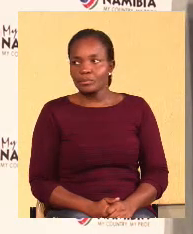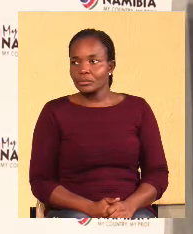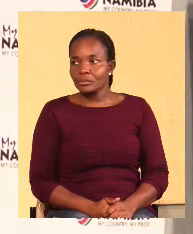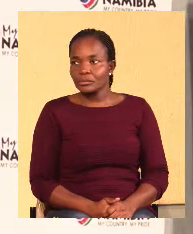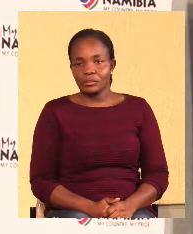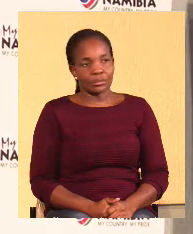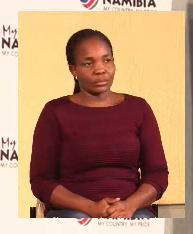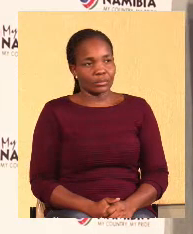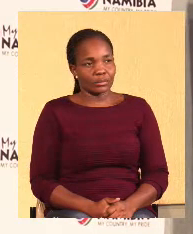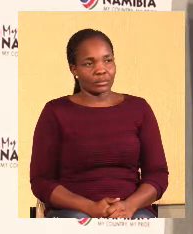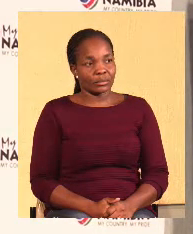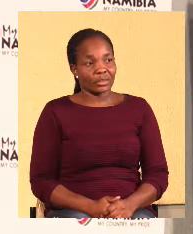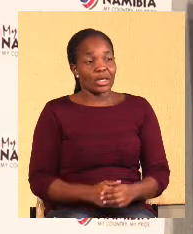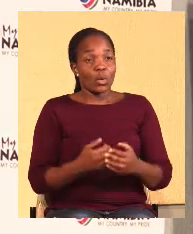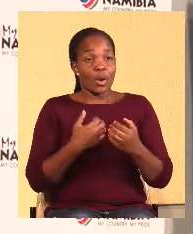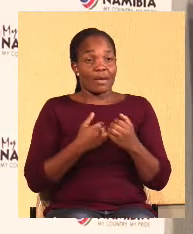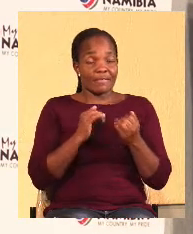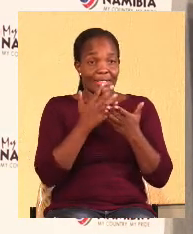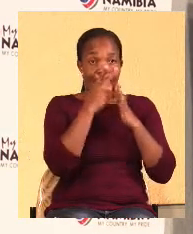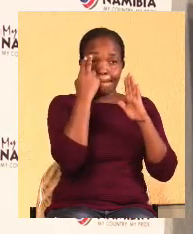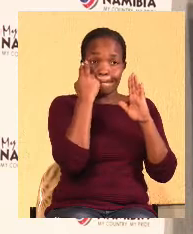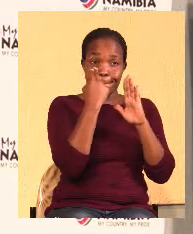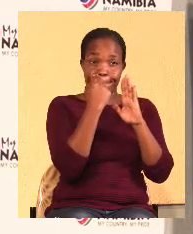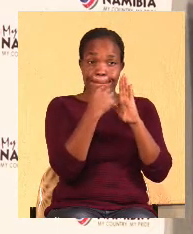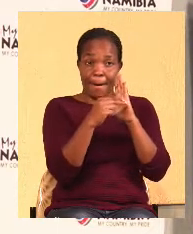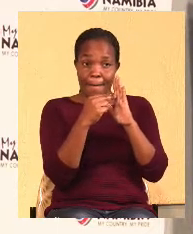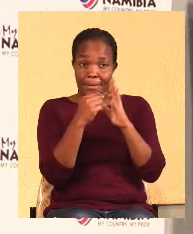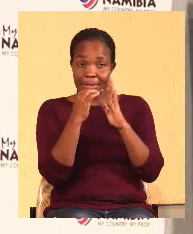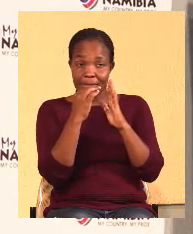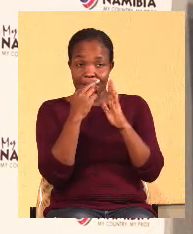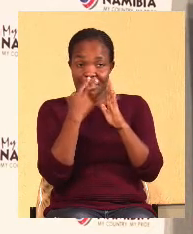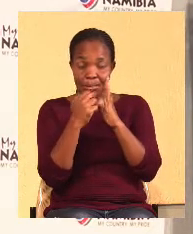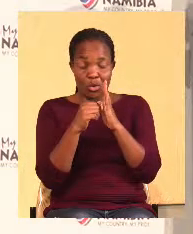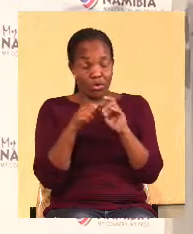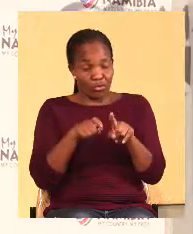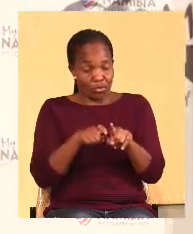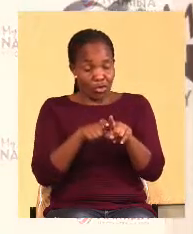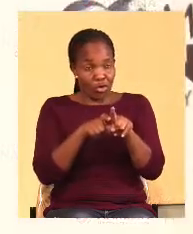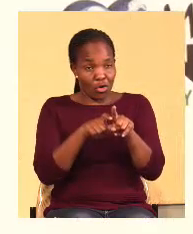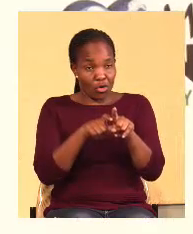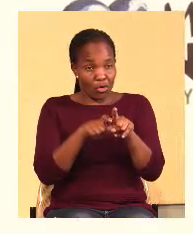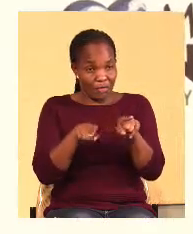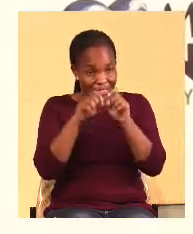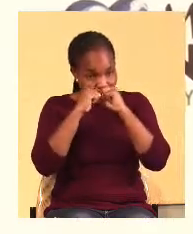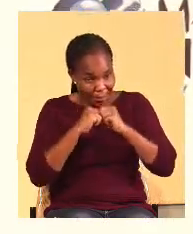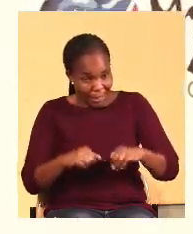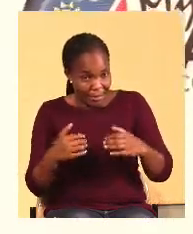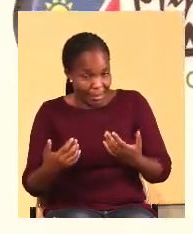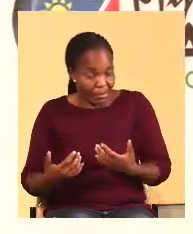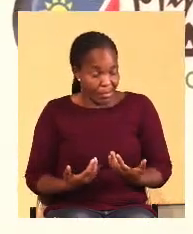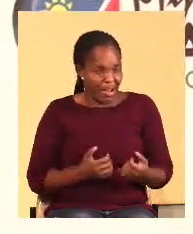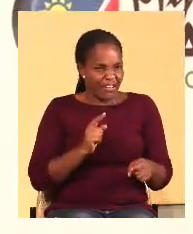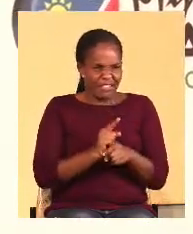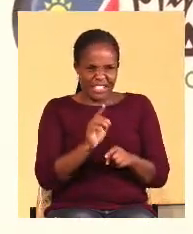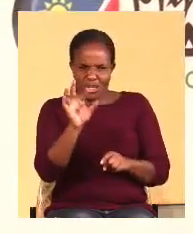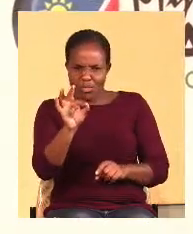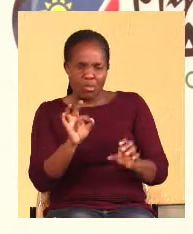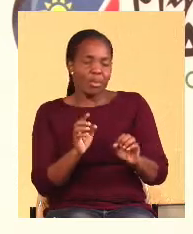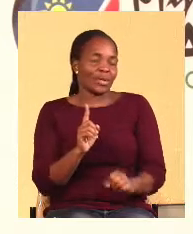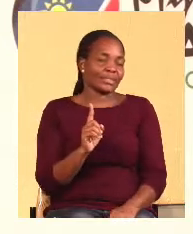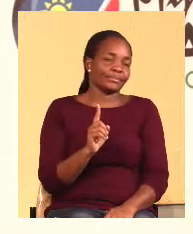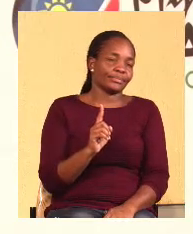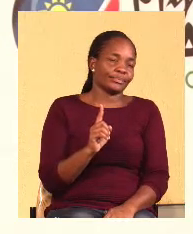be regulated before they are undertaken. And I think the best is probably to identify what is